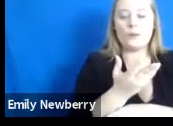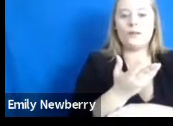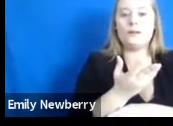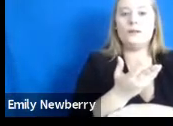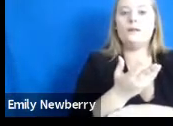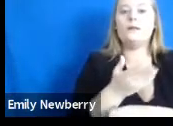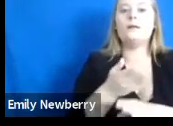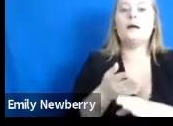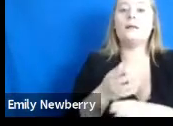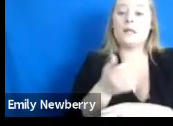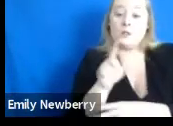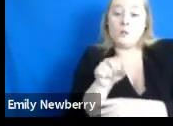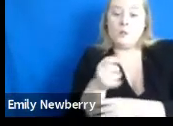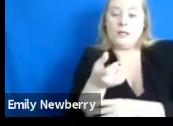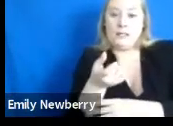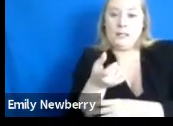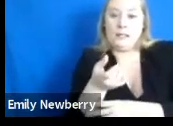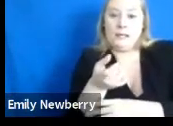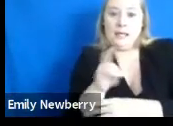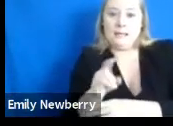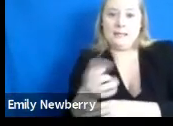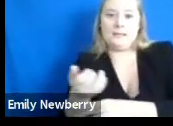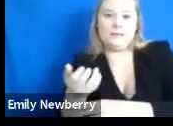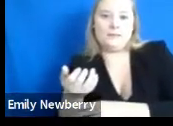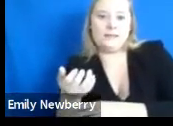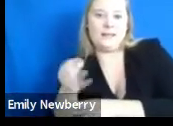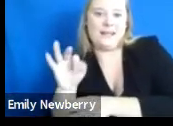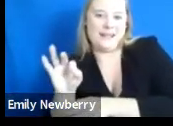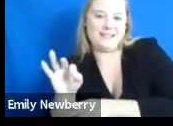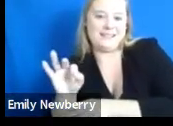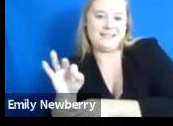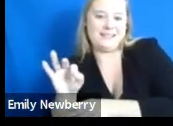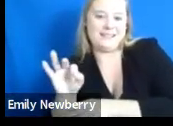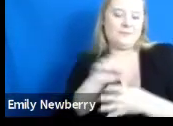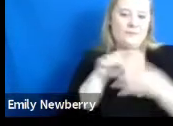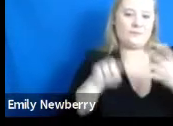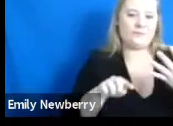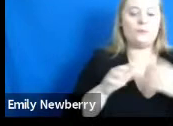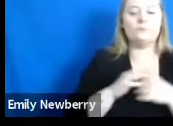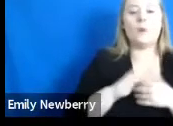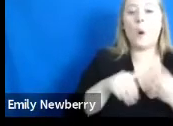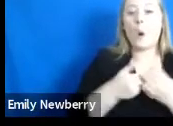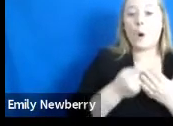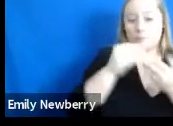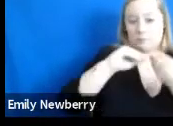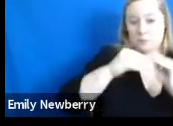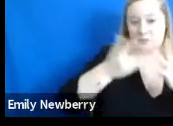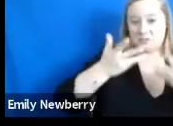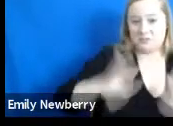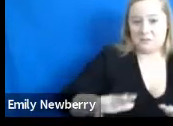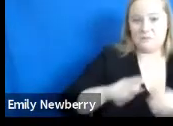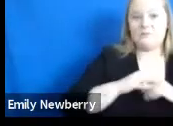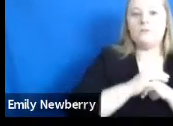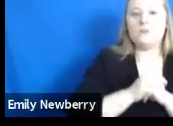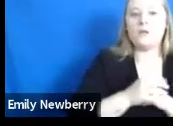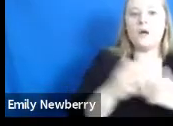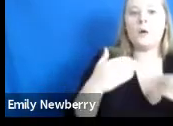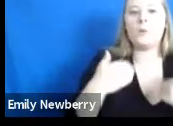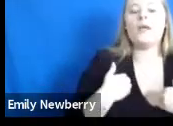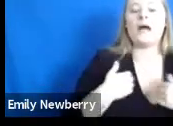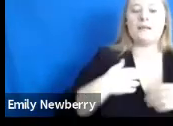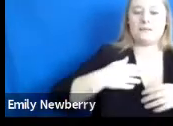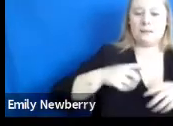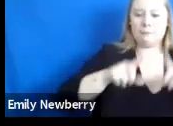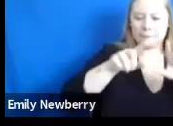2018, and 2019 post-growing as well. Once we had all our data, we did some spatial and temporal analysis. For